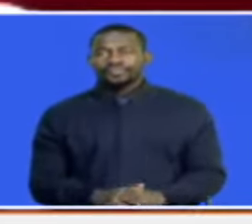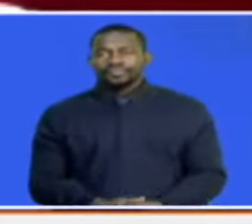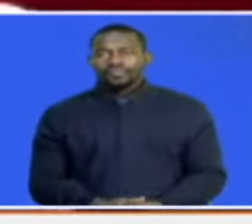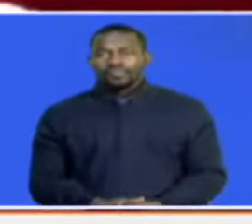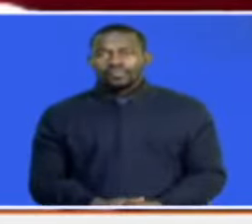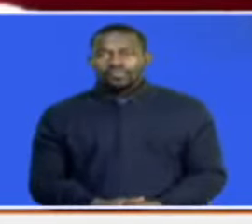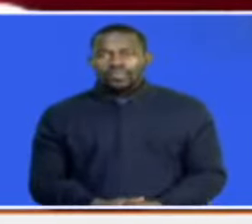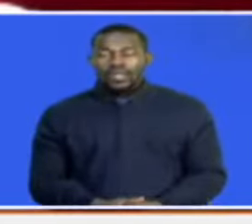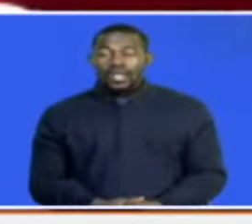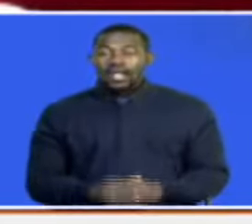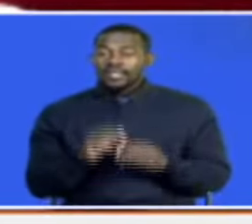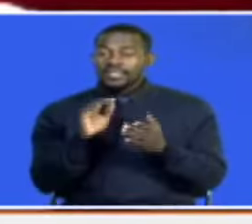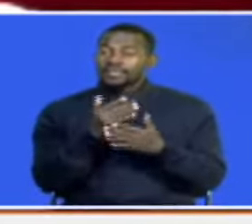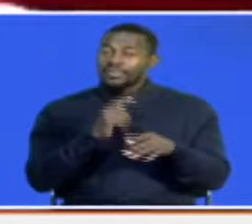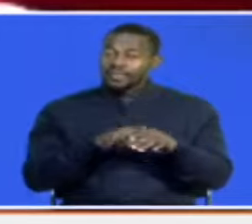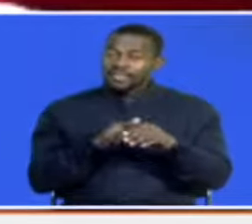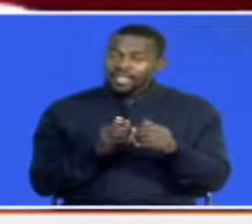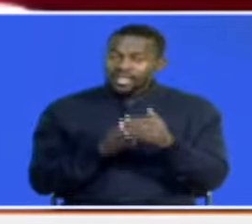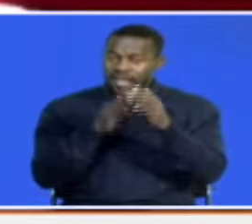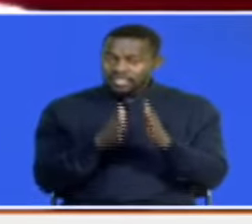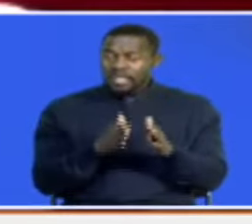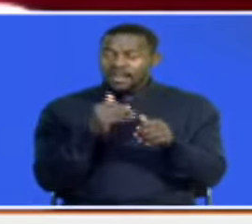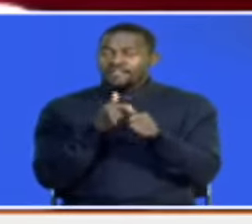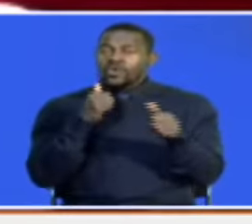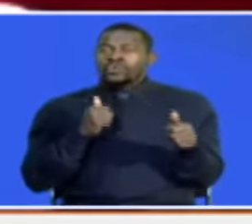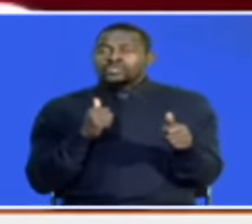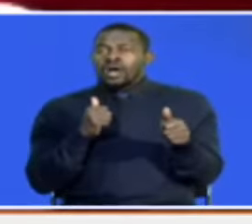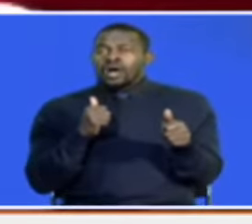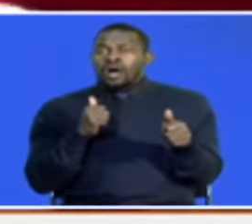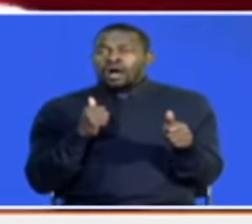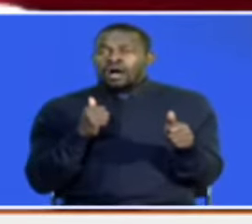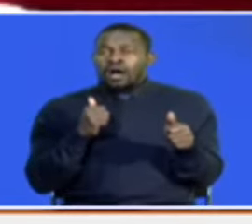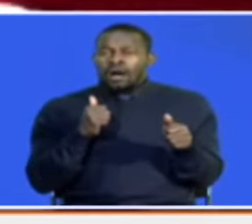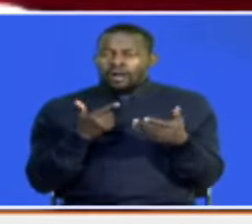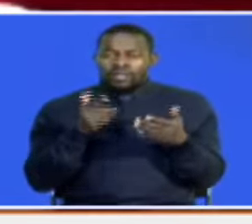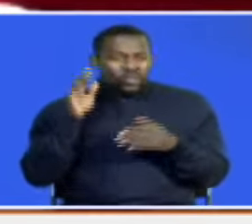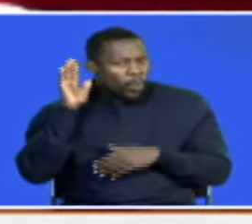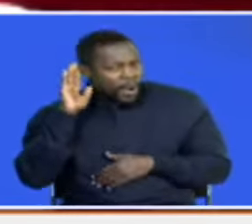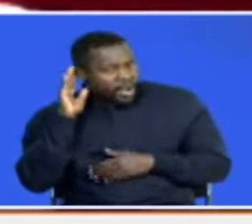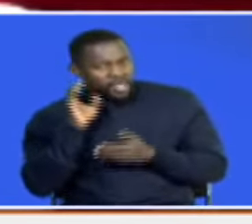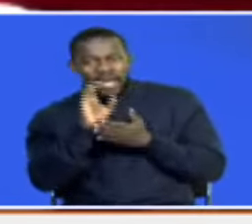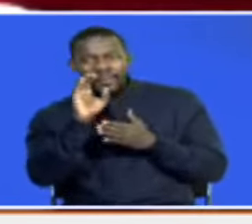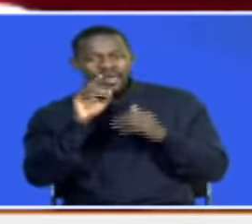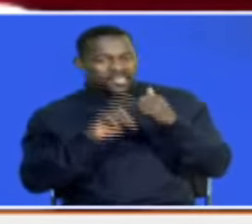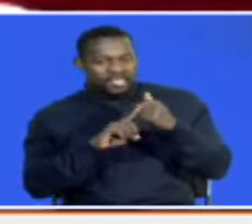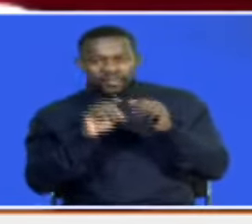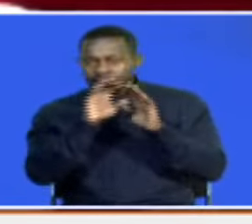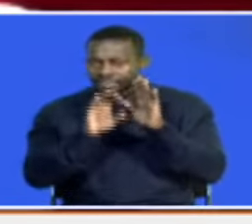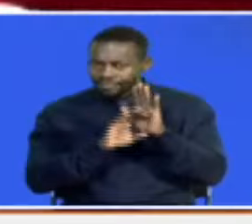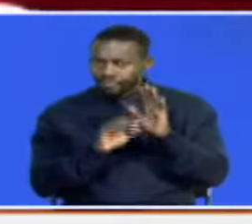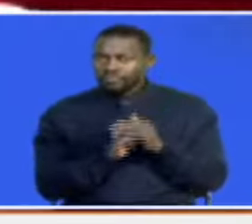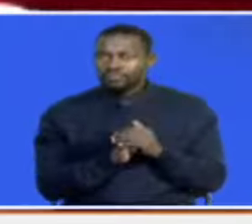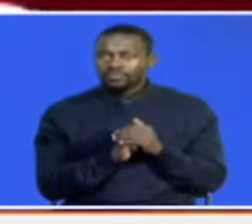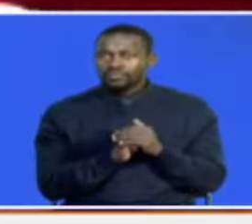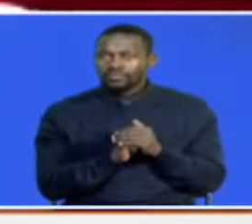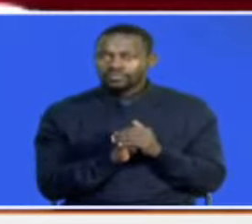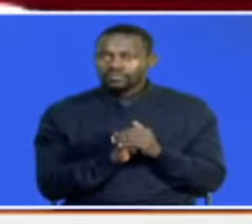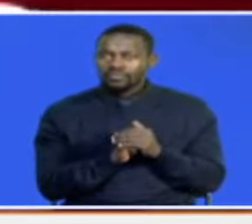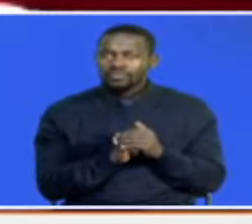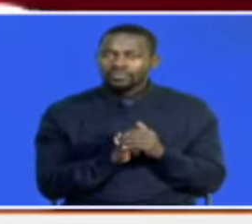It's because sometimes the leaders were obeying chapter 6 of the constitution. And you know how it was